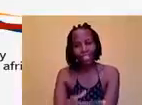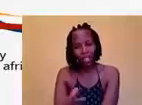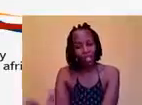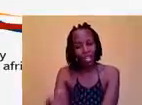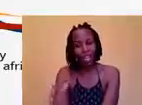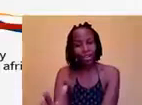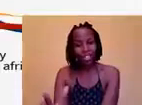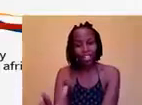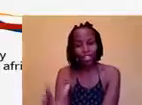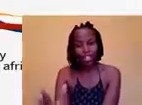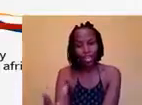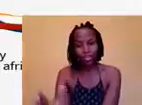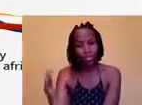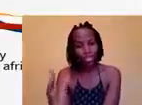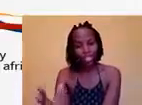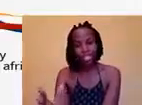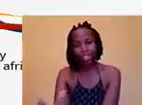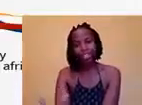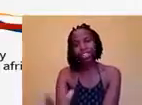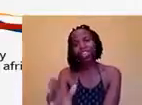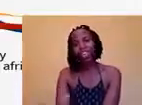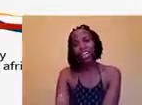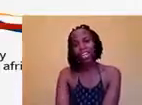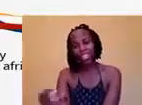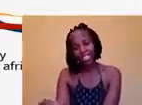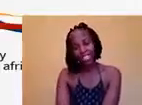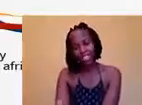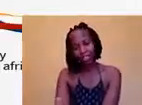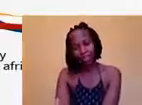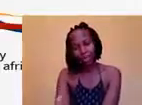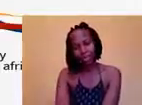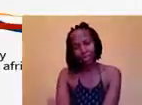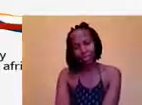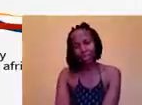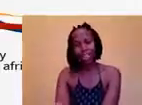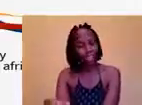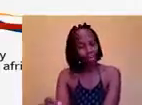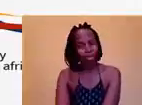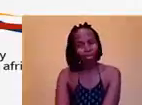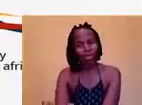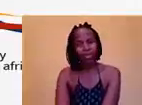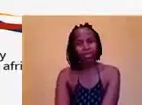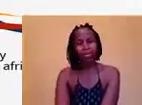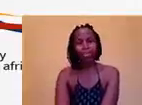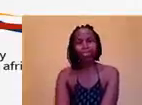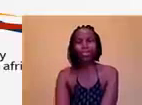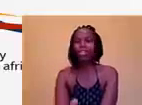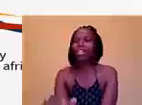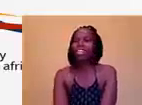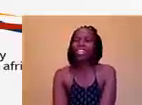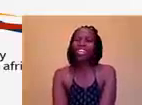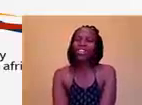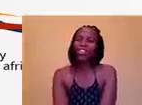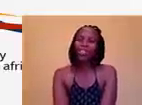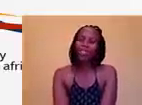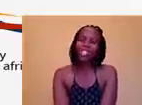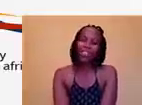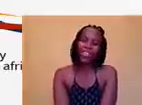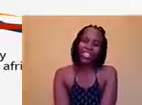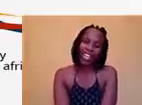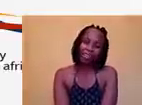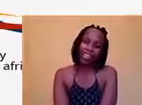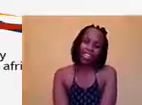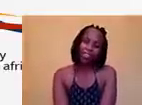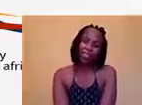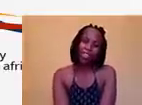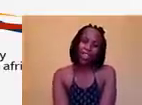online, and now it's your time to test everything online and see if it works for you, and I promise you it will work for you. Thank you very much